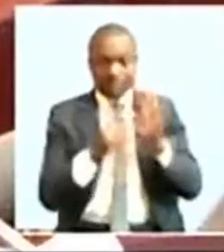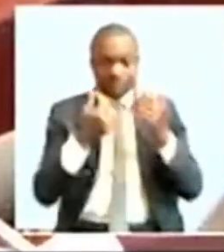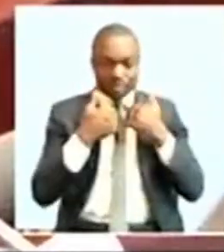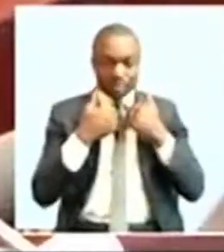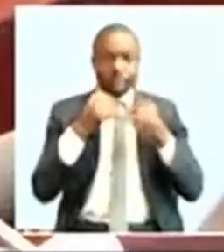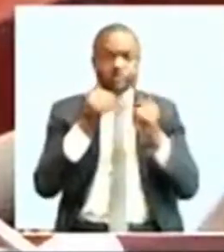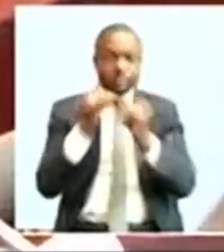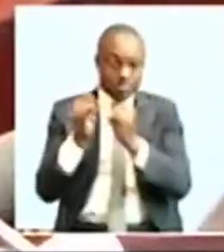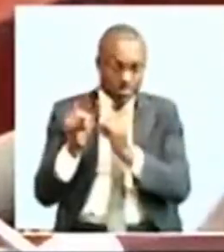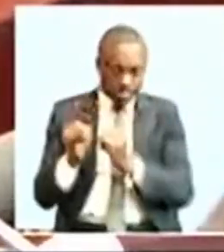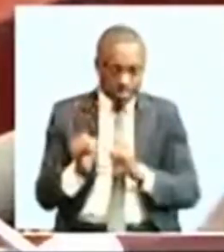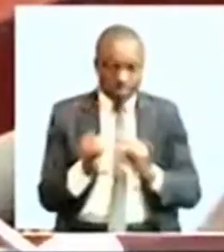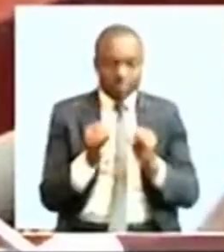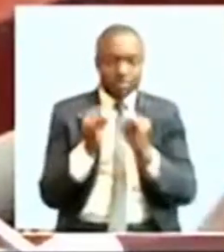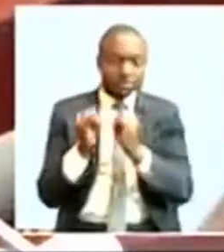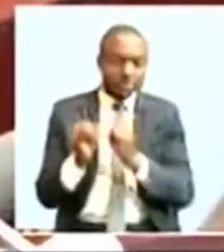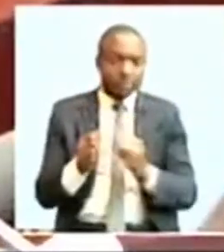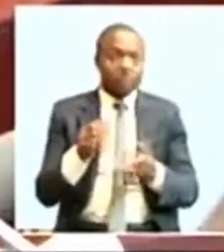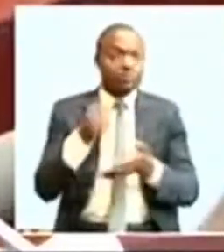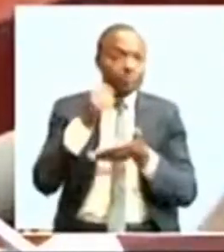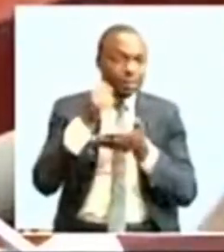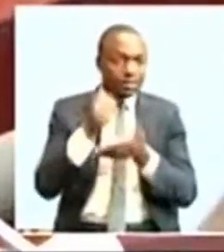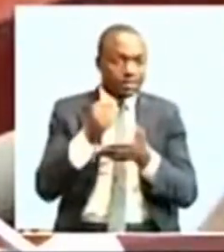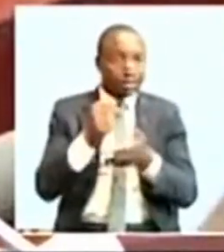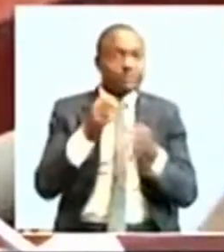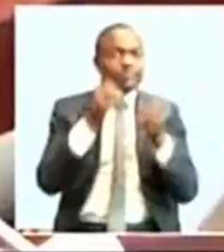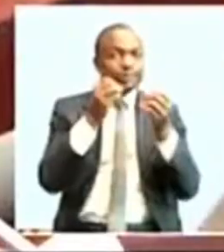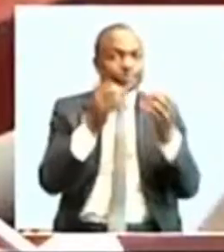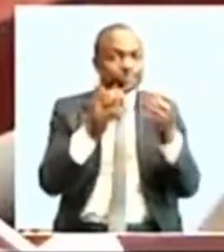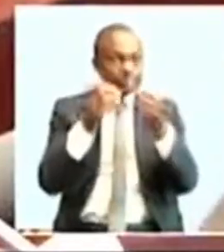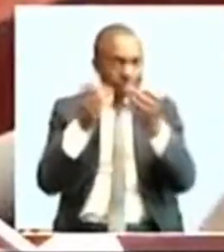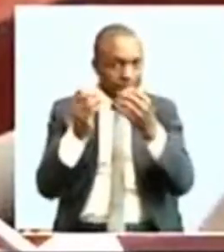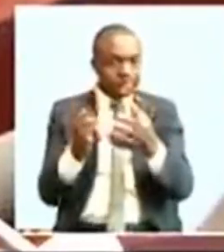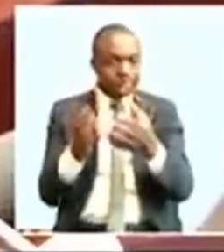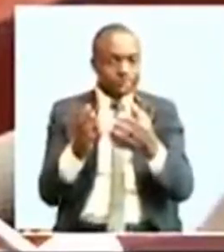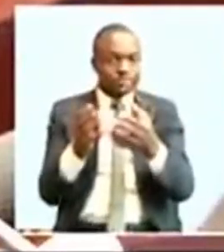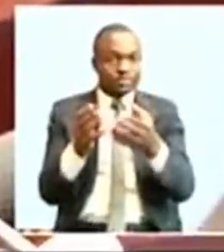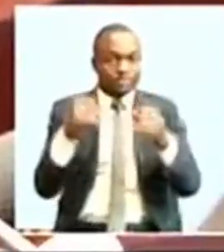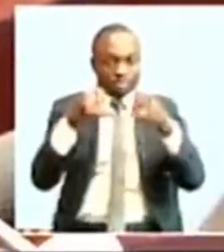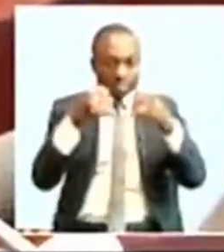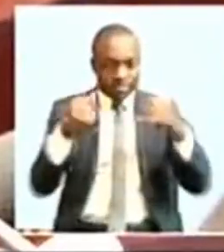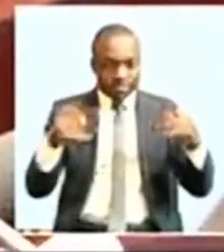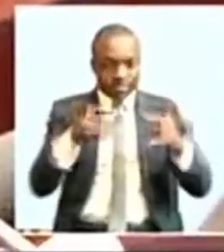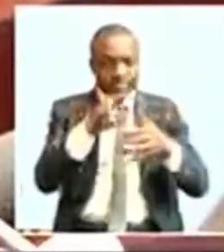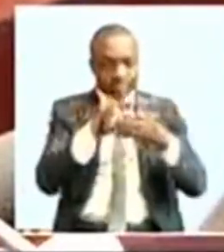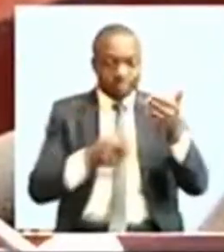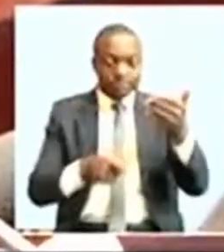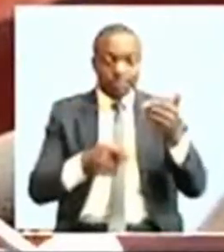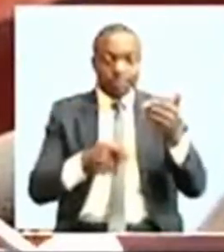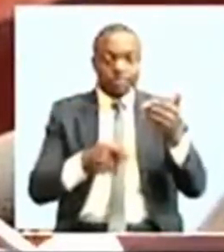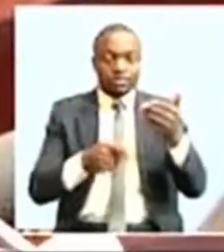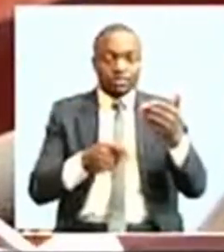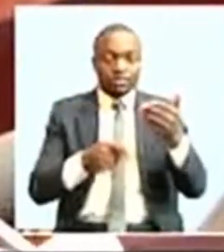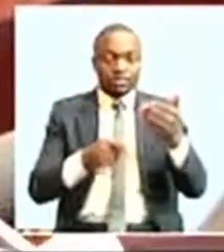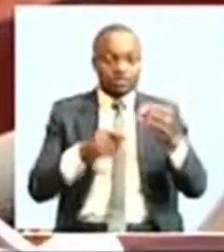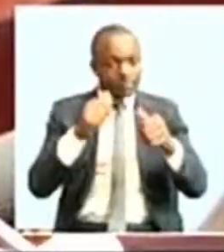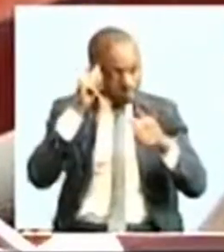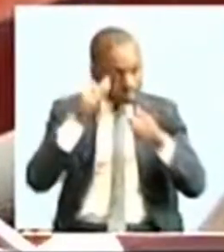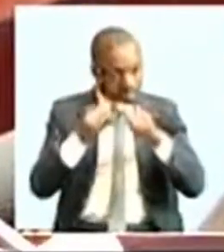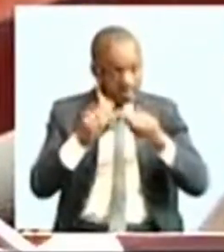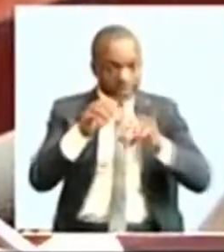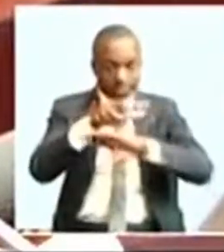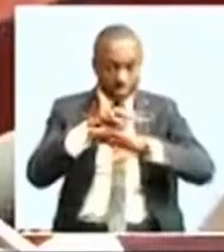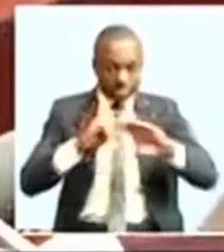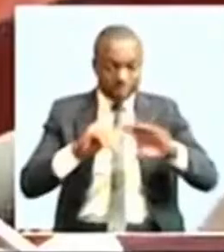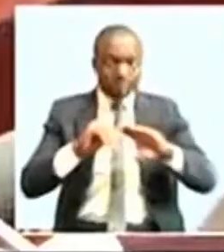as well as a budget tied to that, and most of it is actually in line with what the treaty is actually calling for. So I don't think